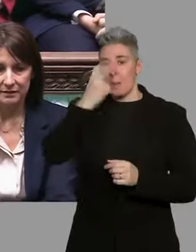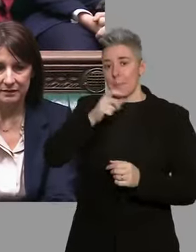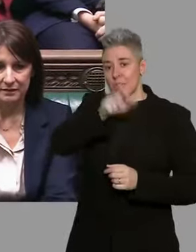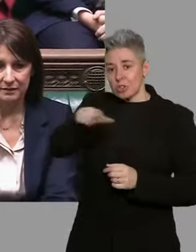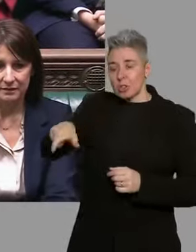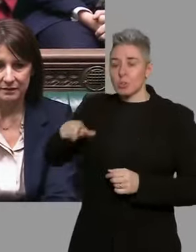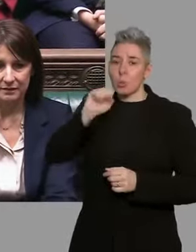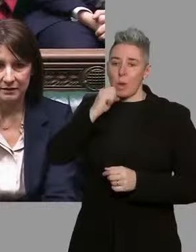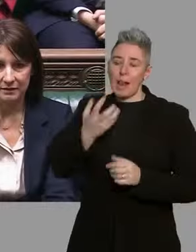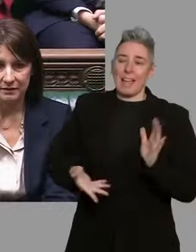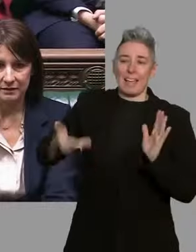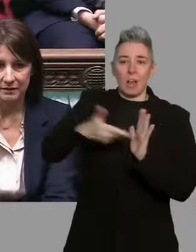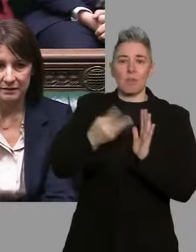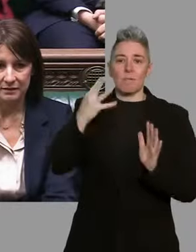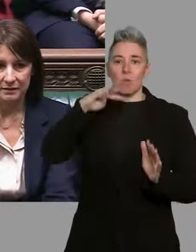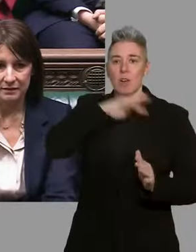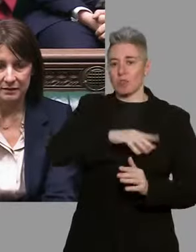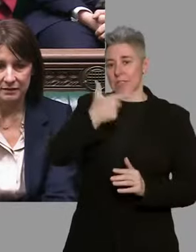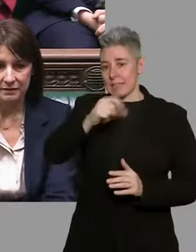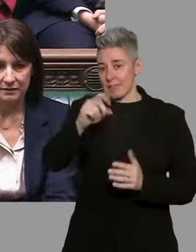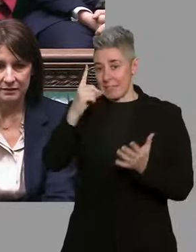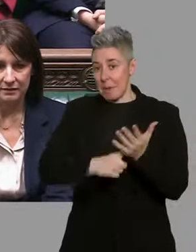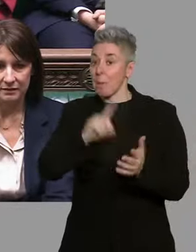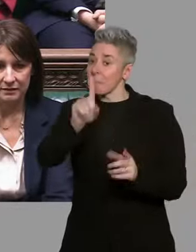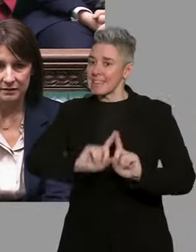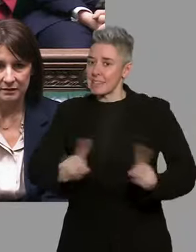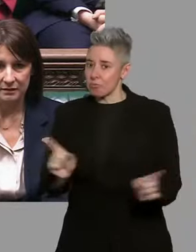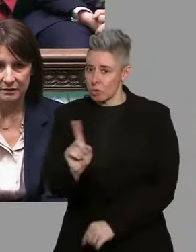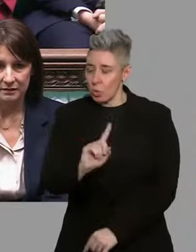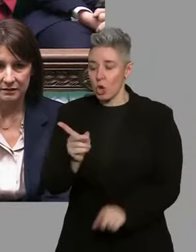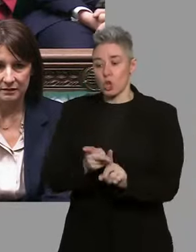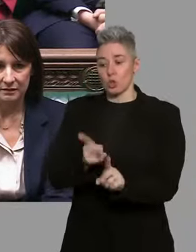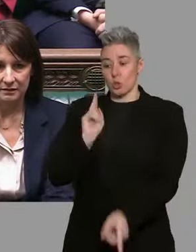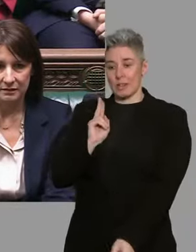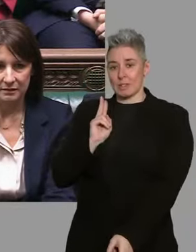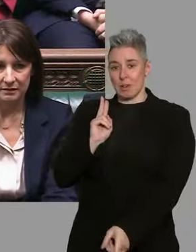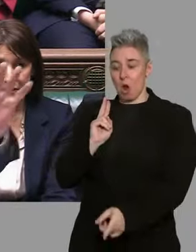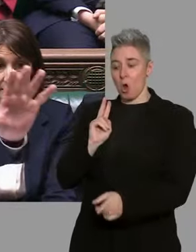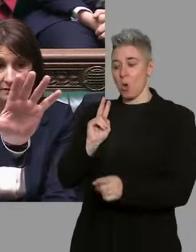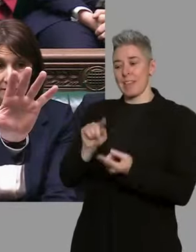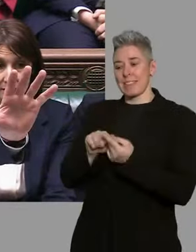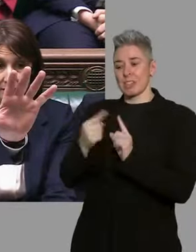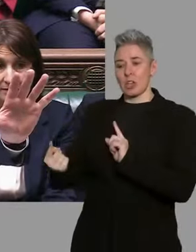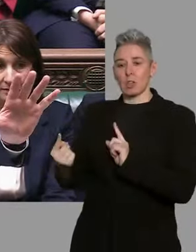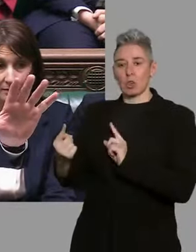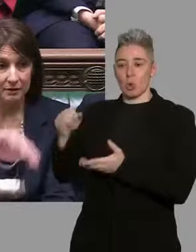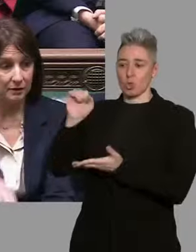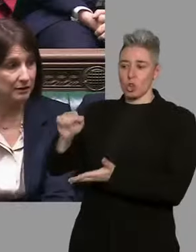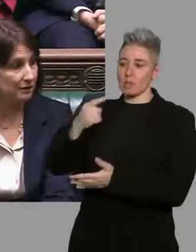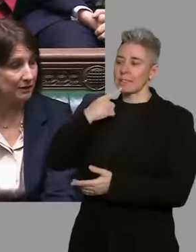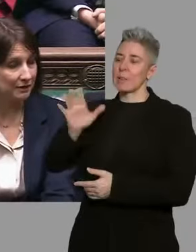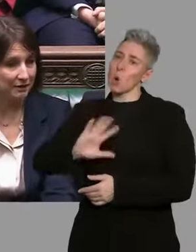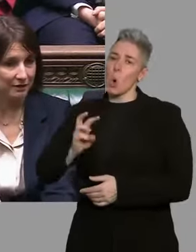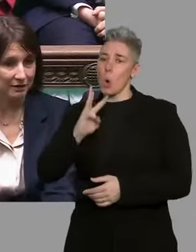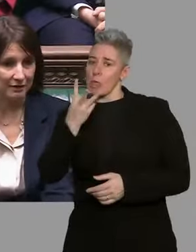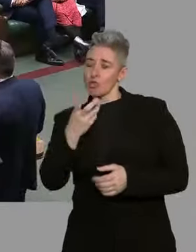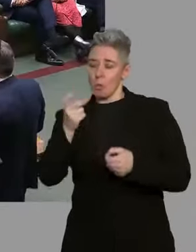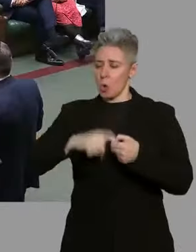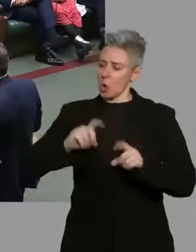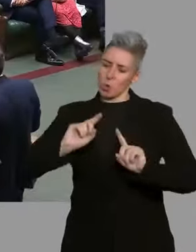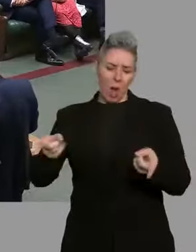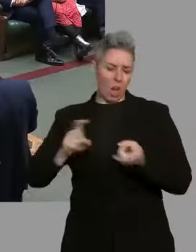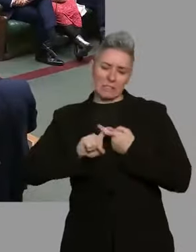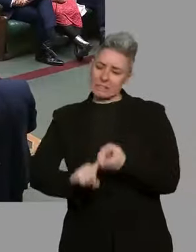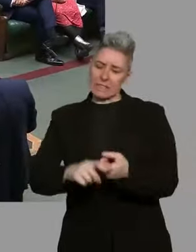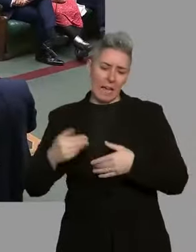weeks ago, the Shadow Chancellor said the triple lock is unsustainable, their position. So